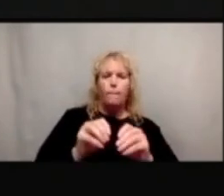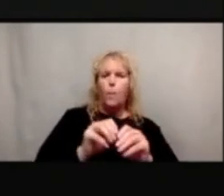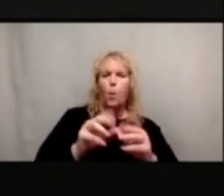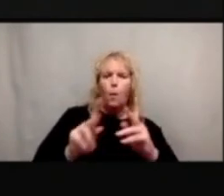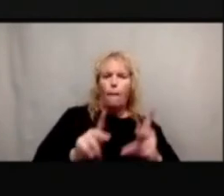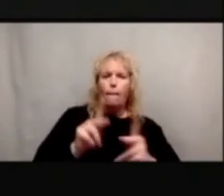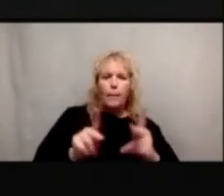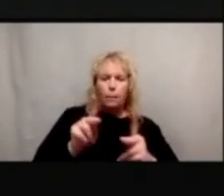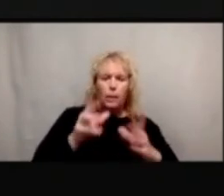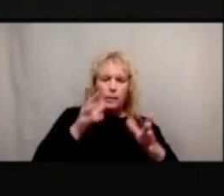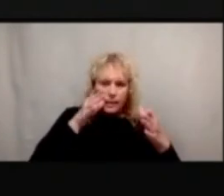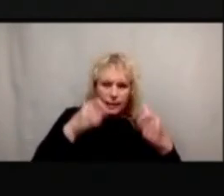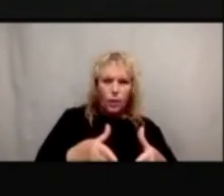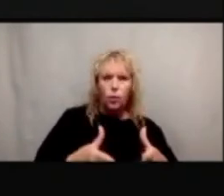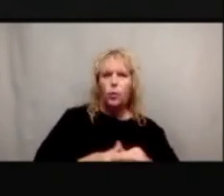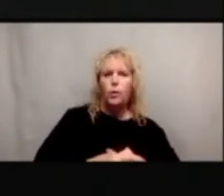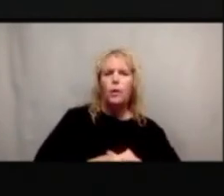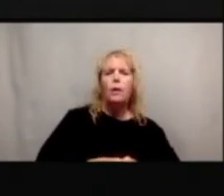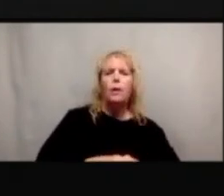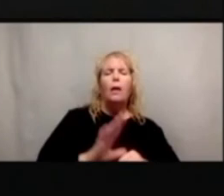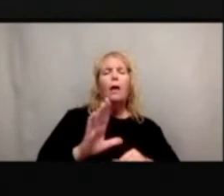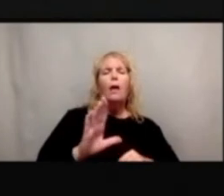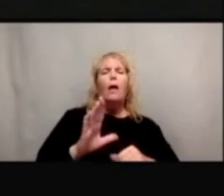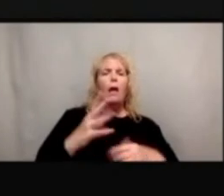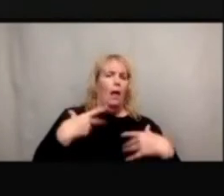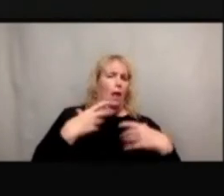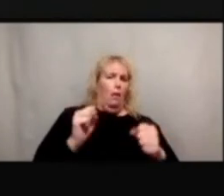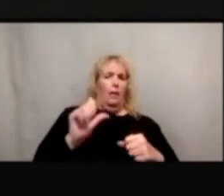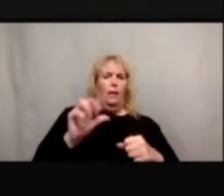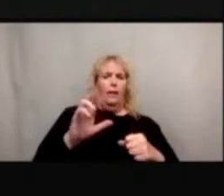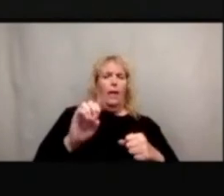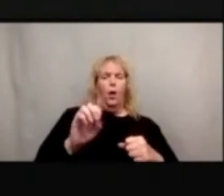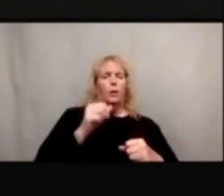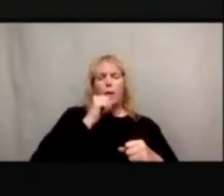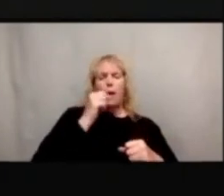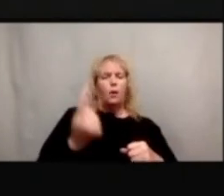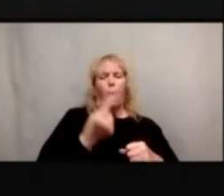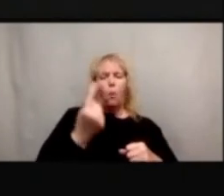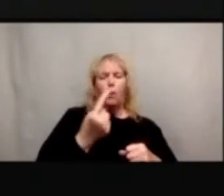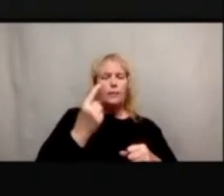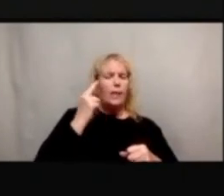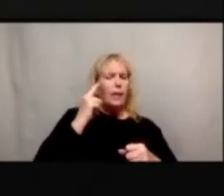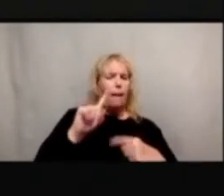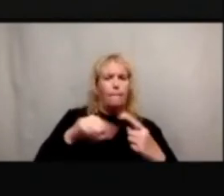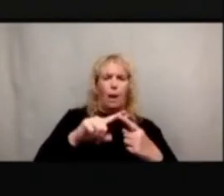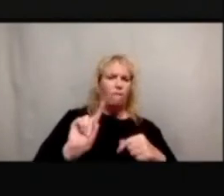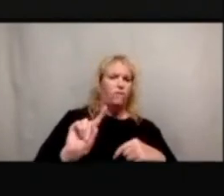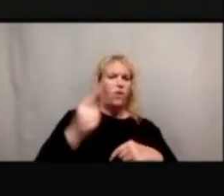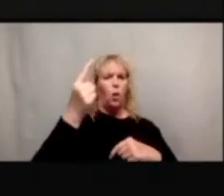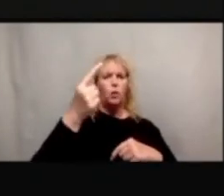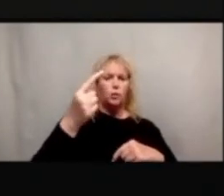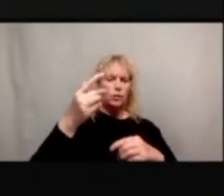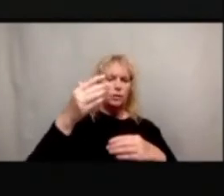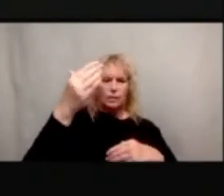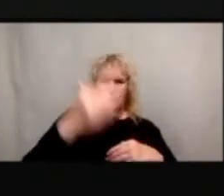current need is. We know that healthcare needs are not always front and center, of course, and they're often only front and center at a time of